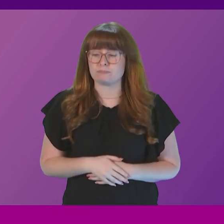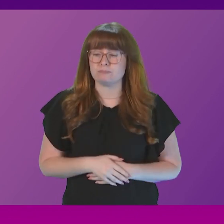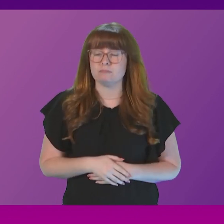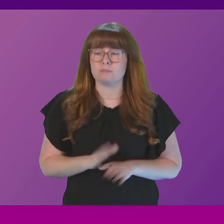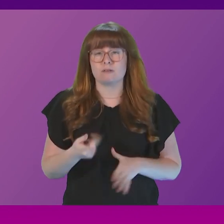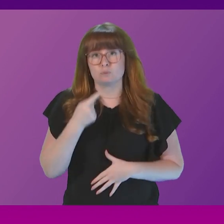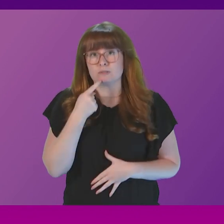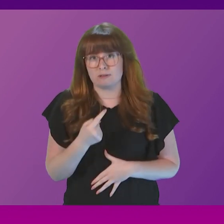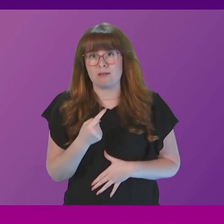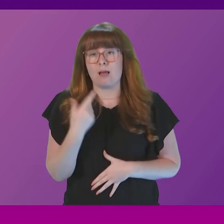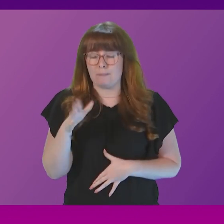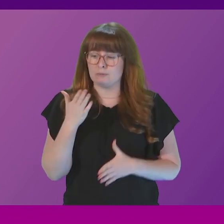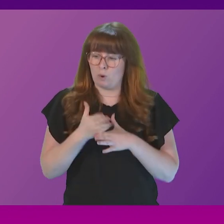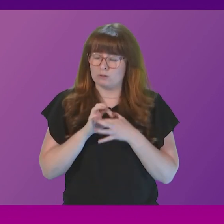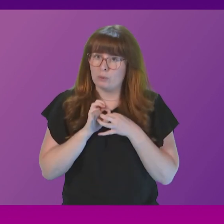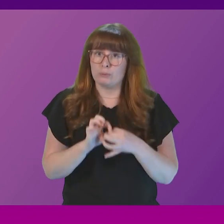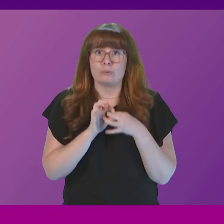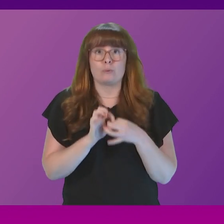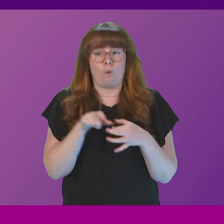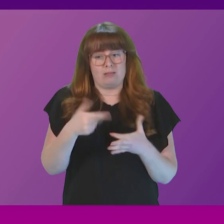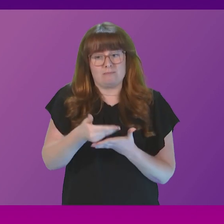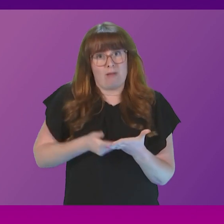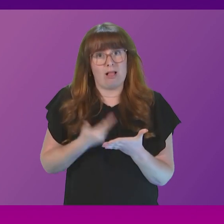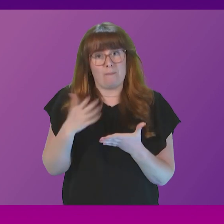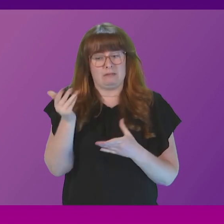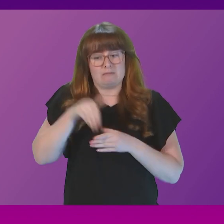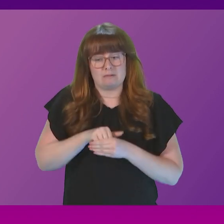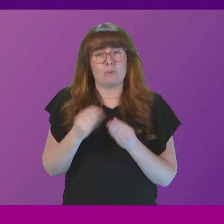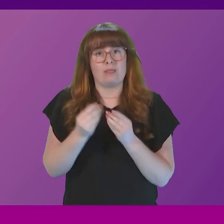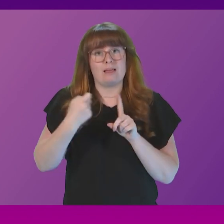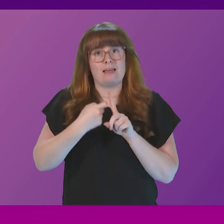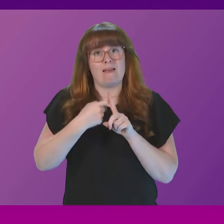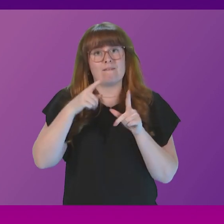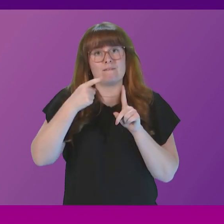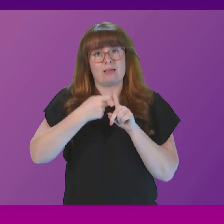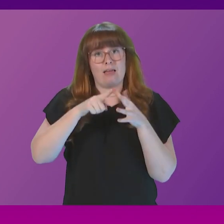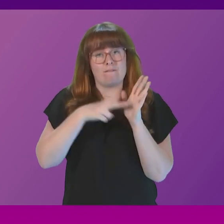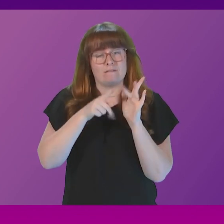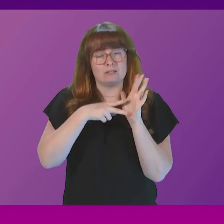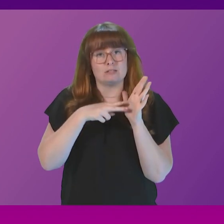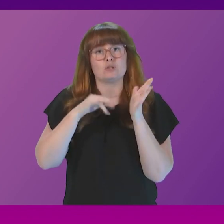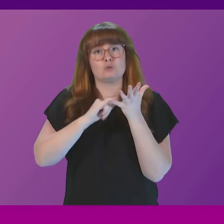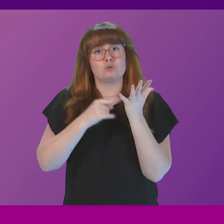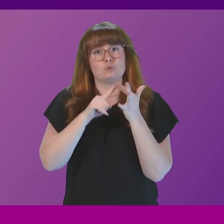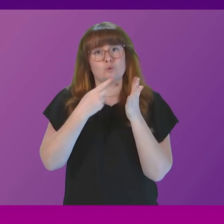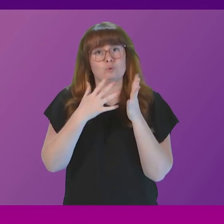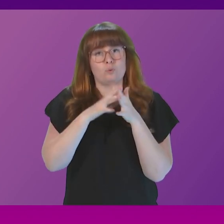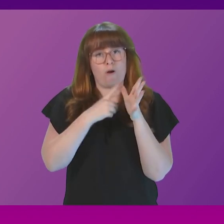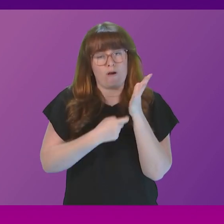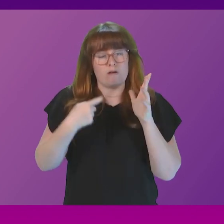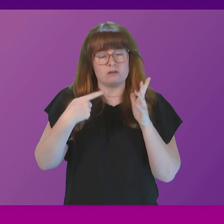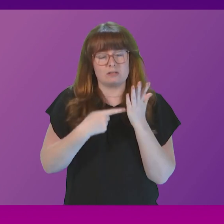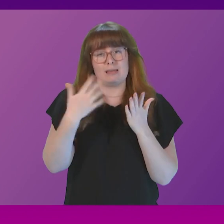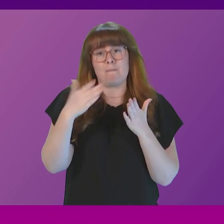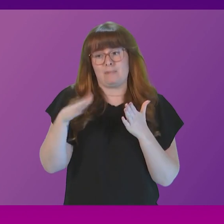say, having worked very closely, obviously, on this bill and closely with Kevin Stewart, who was previously the minister in charge and leading the